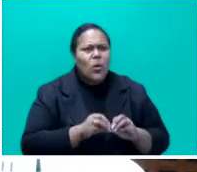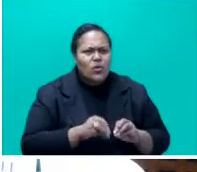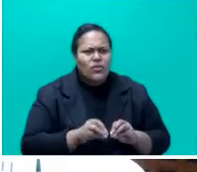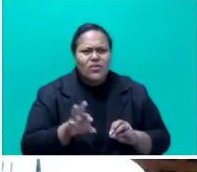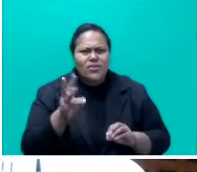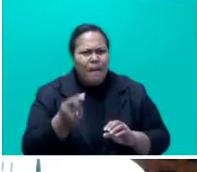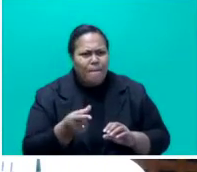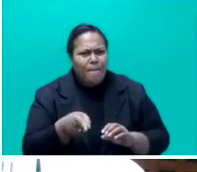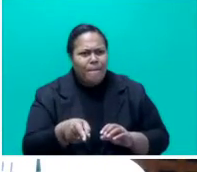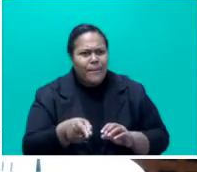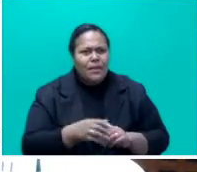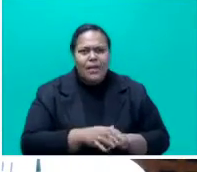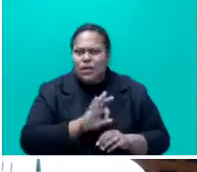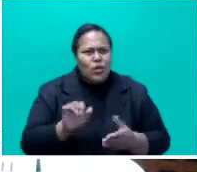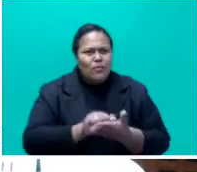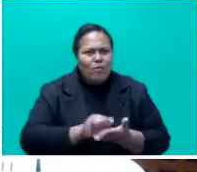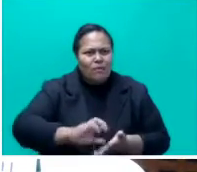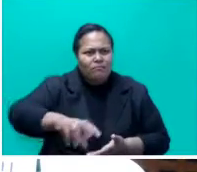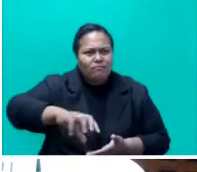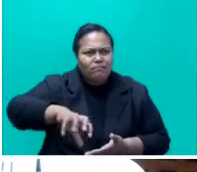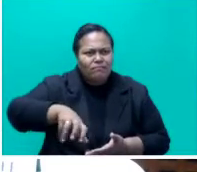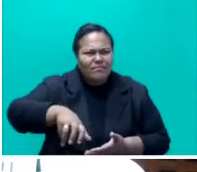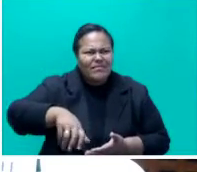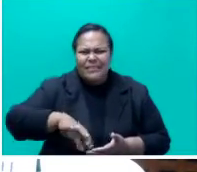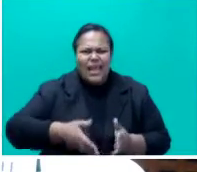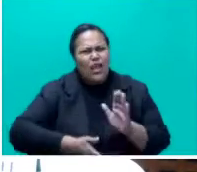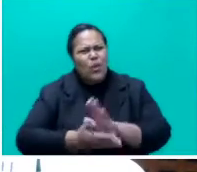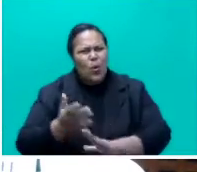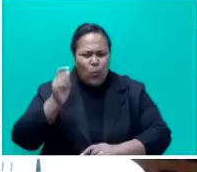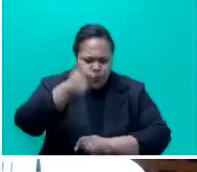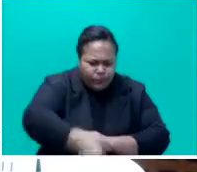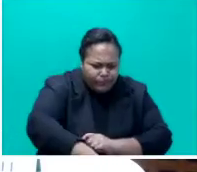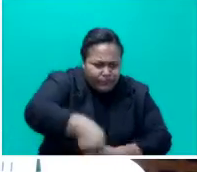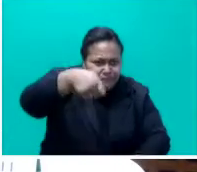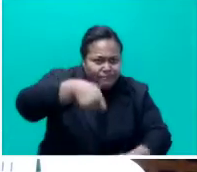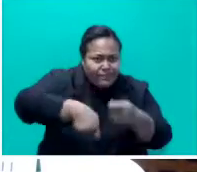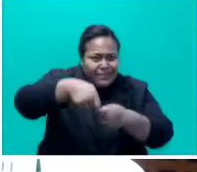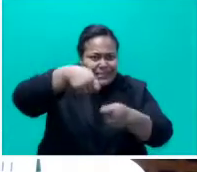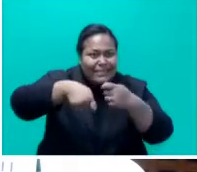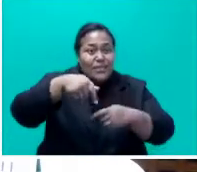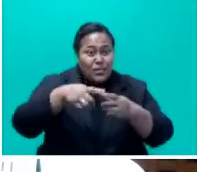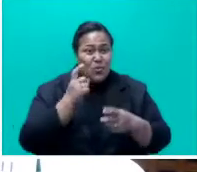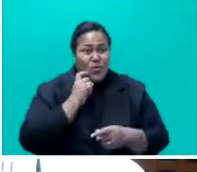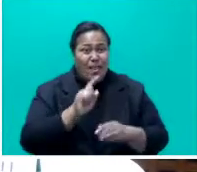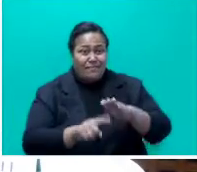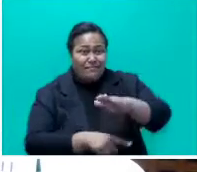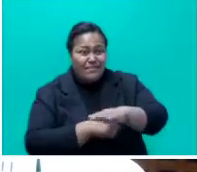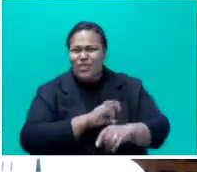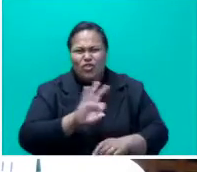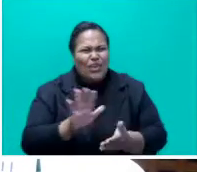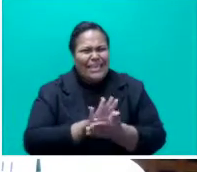gravity-fed water systems in Fiji, and unfortunately, most of these are untreated